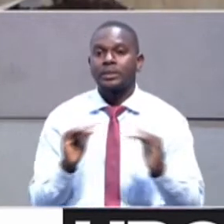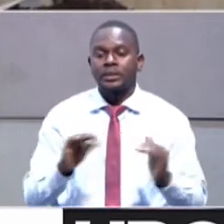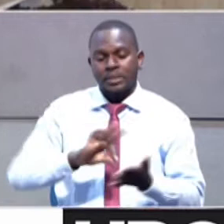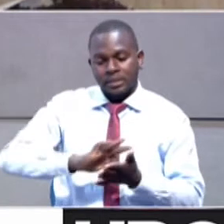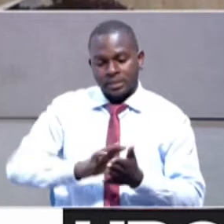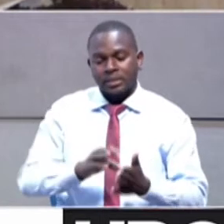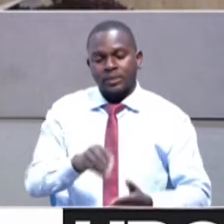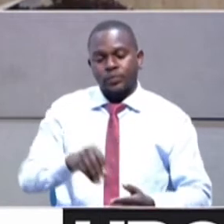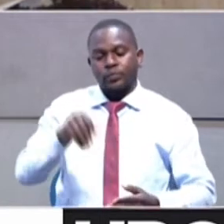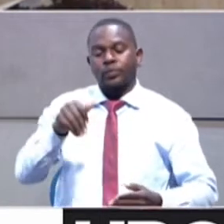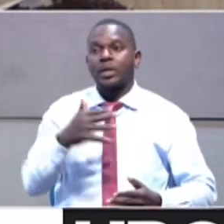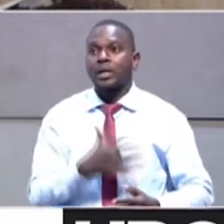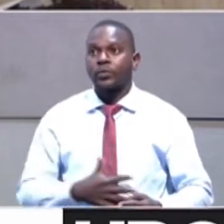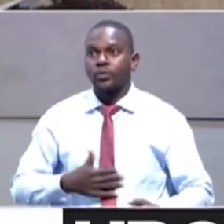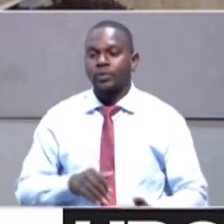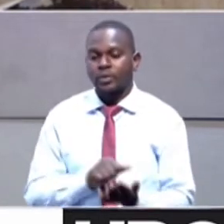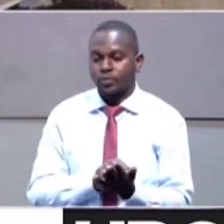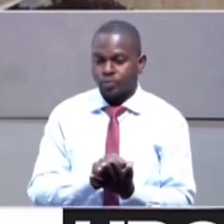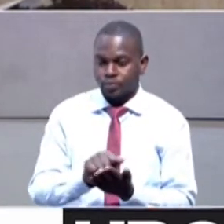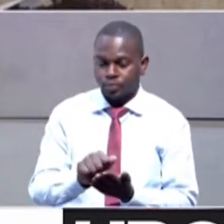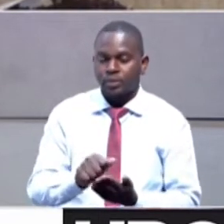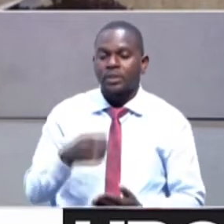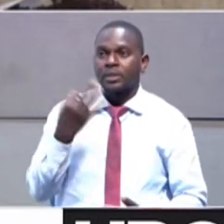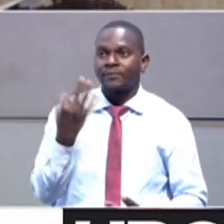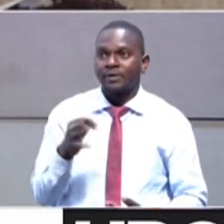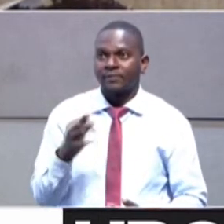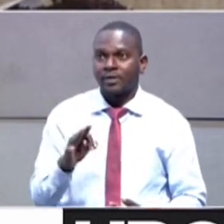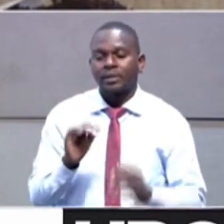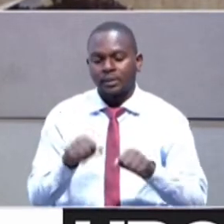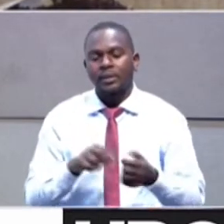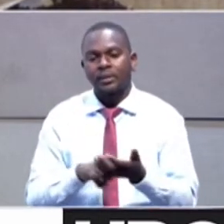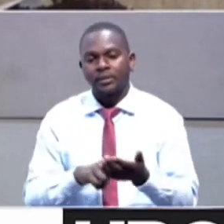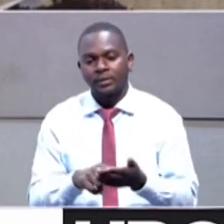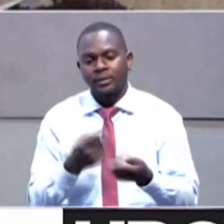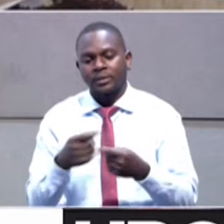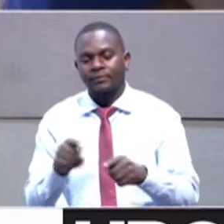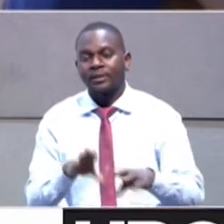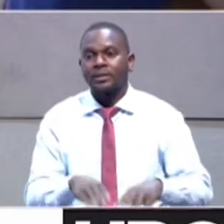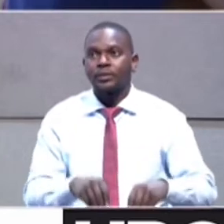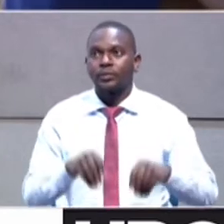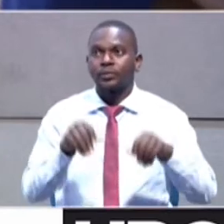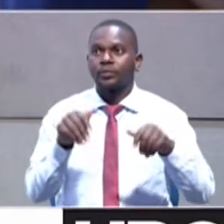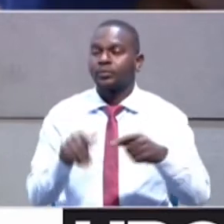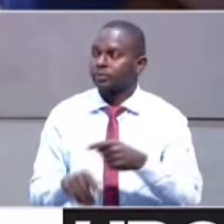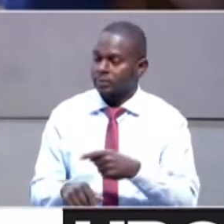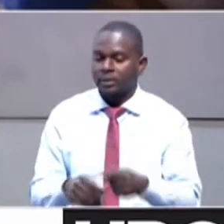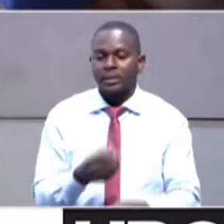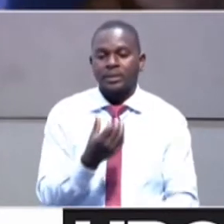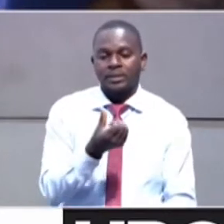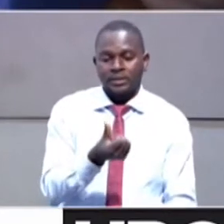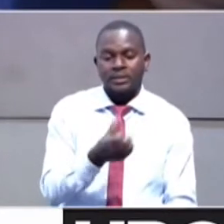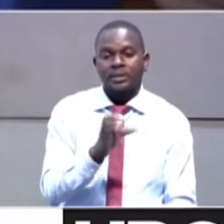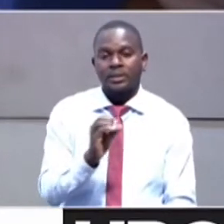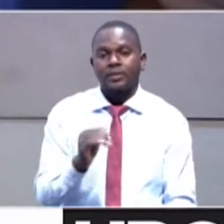soil scientists so as to advertise the kind of fertilizers to be used on particular kinds of soils. And out of those 600